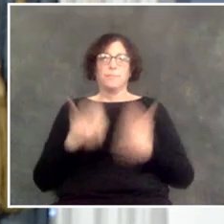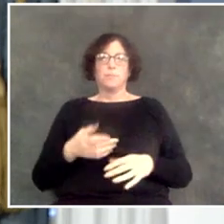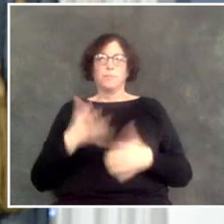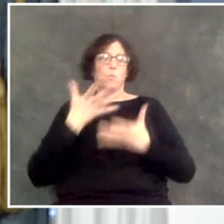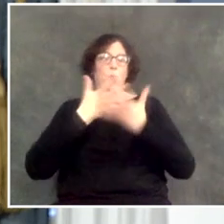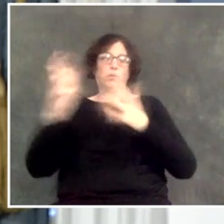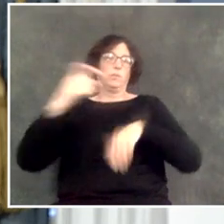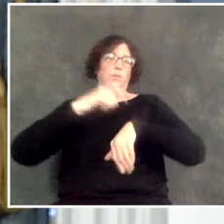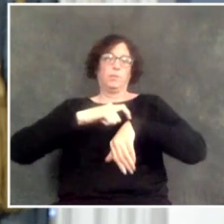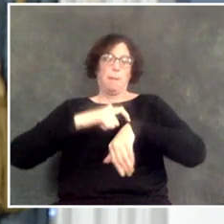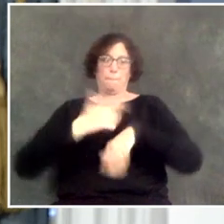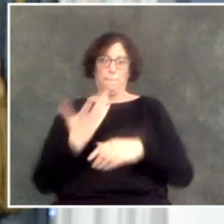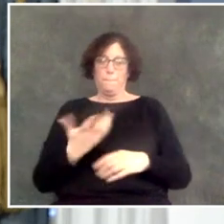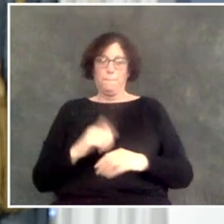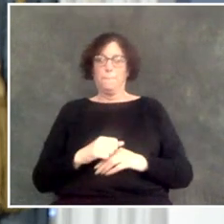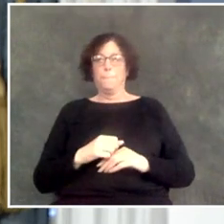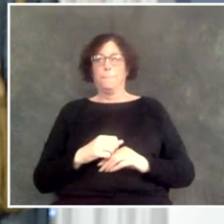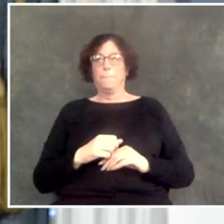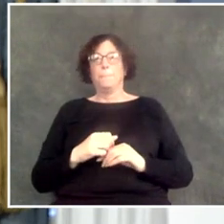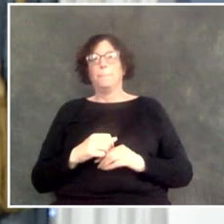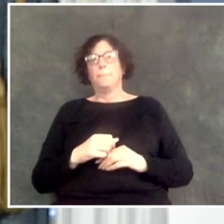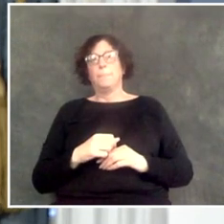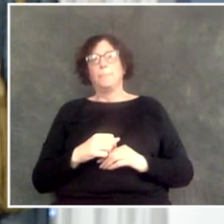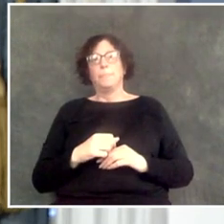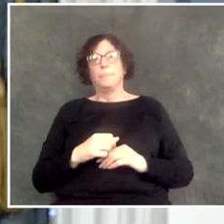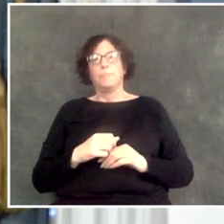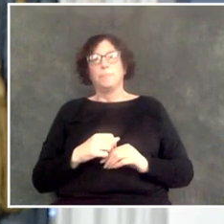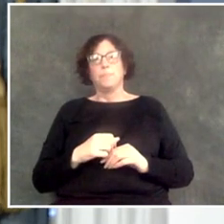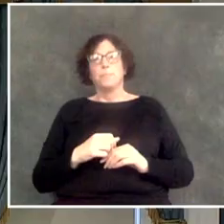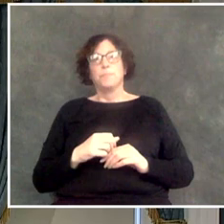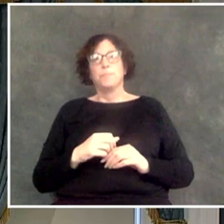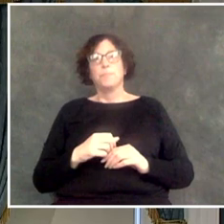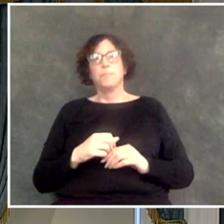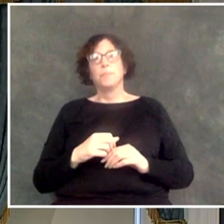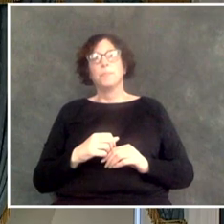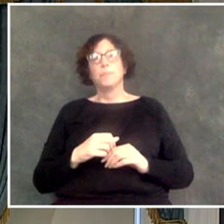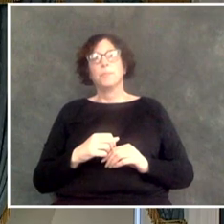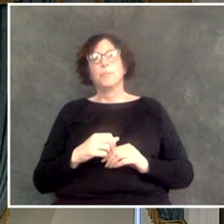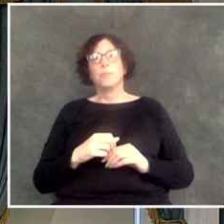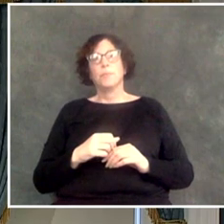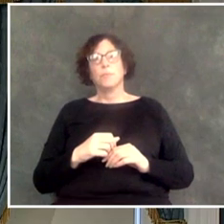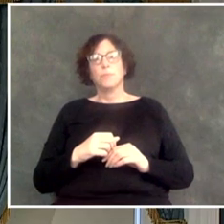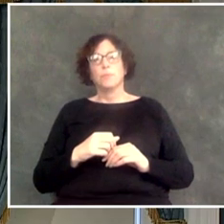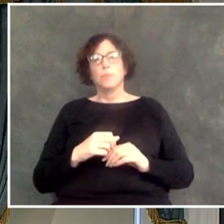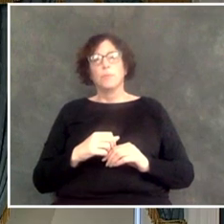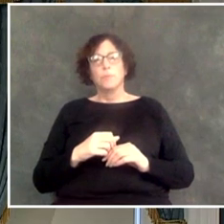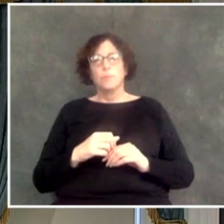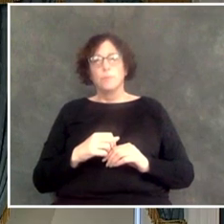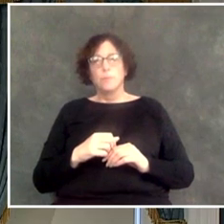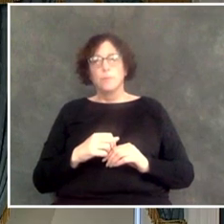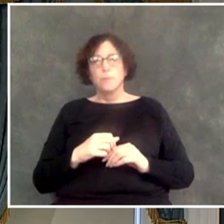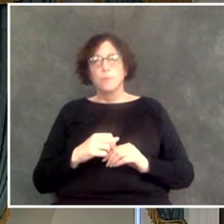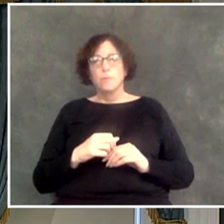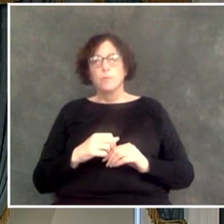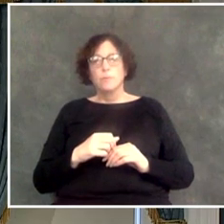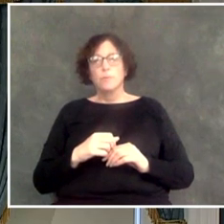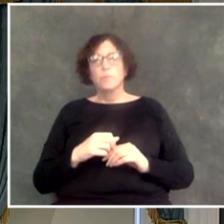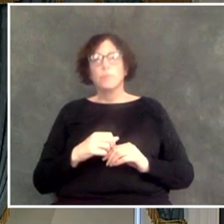early part of this outbreak. Westchester, you said. I think you said Rochester. Rochester, sorry, Westchester, thank